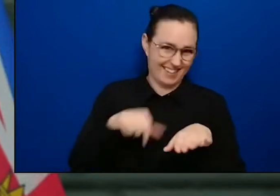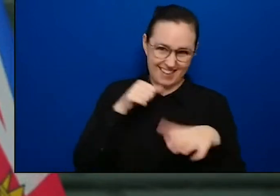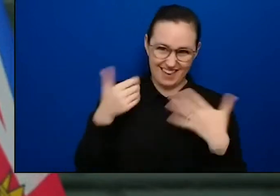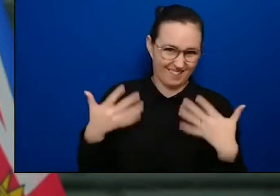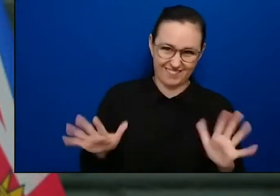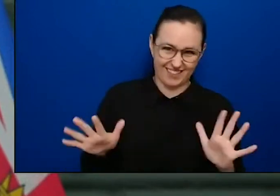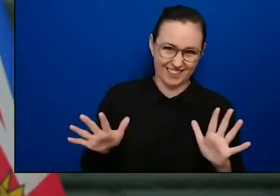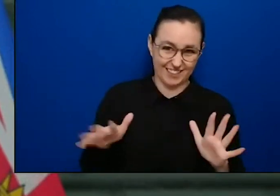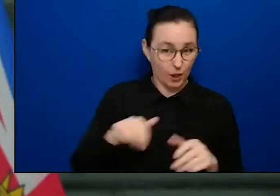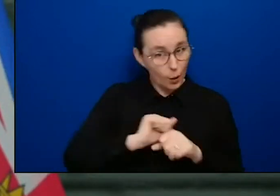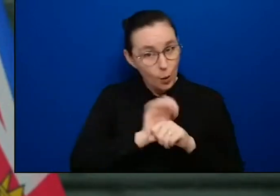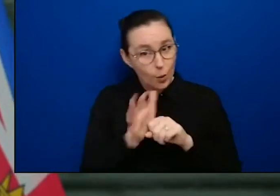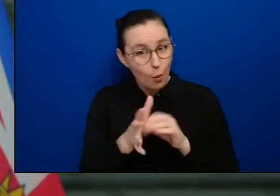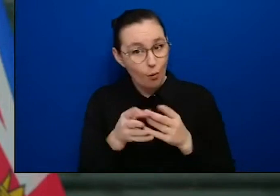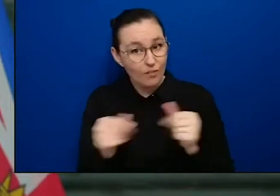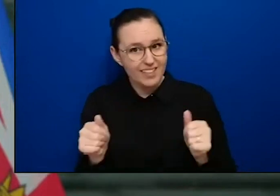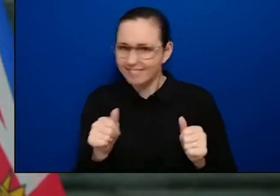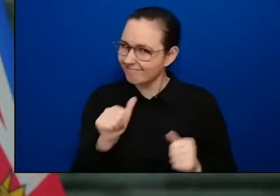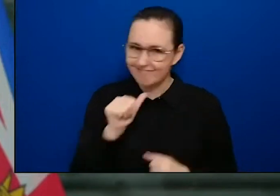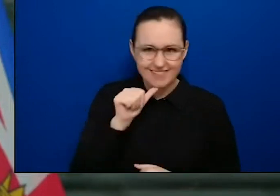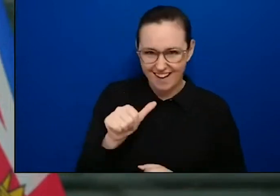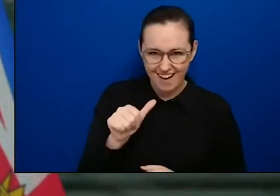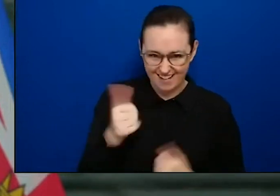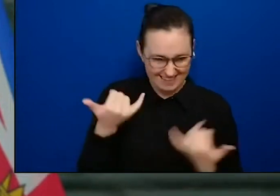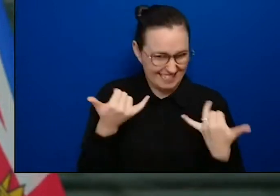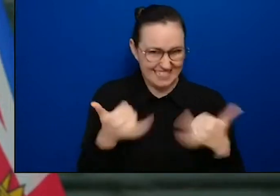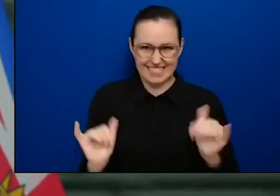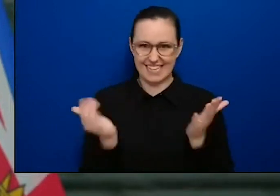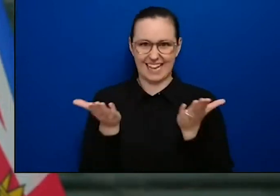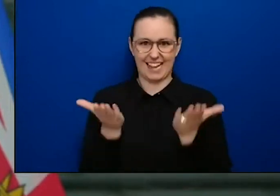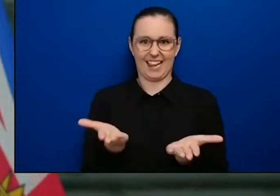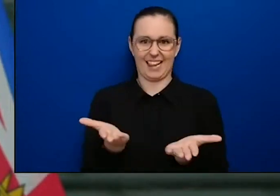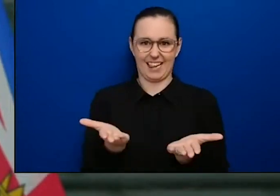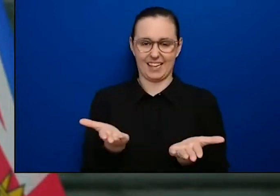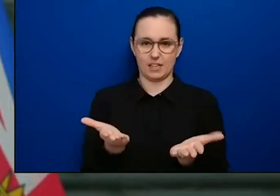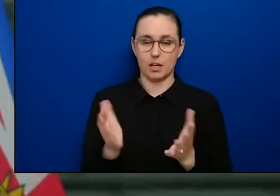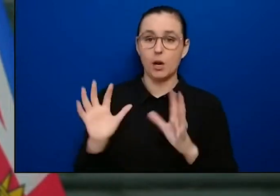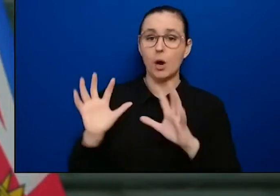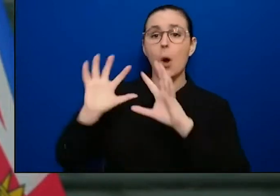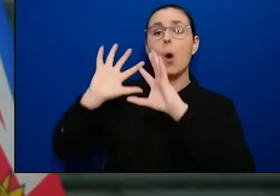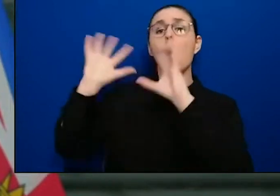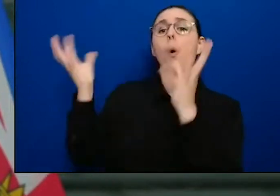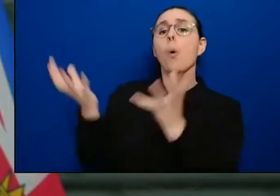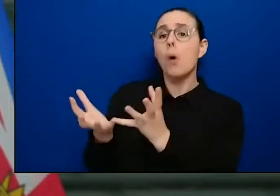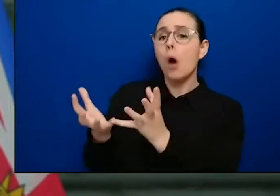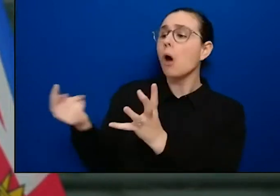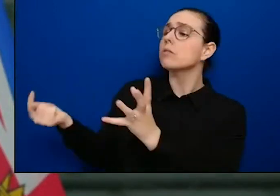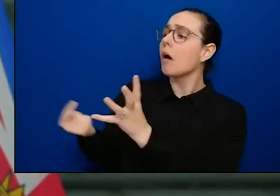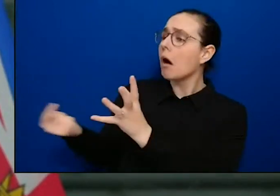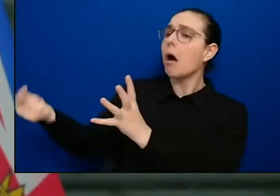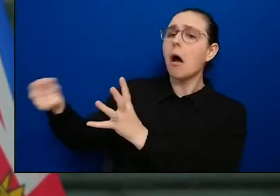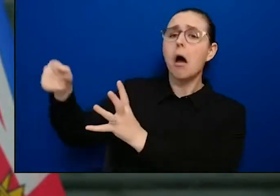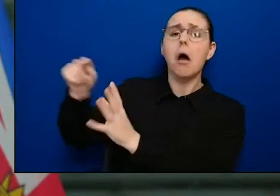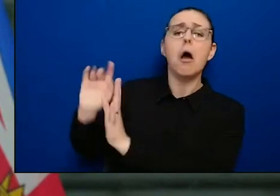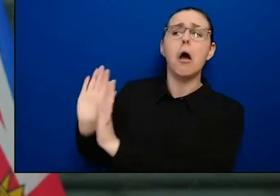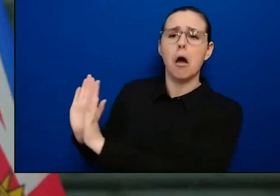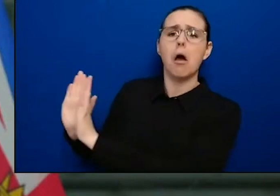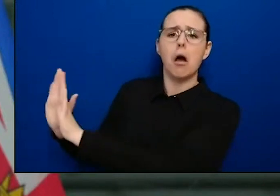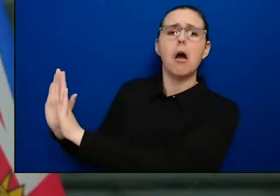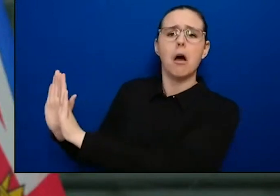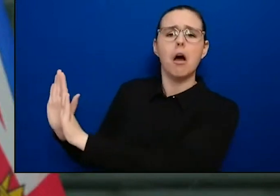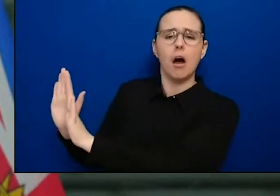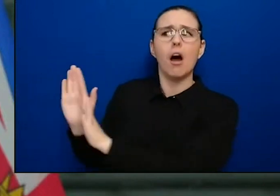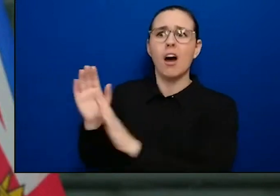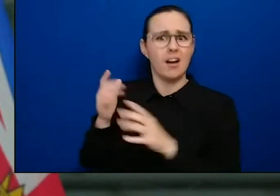global community, and we are all affected by what happens elsewhere, just as others are affected by what happens here. So